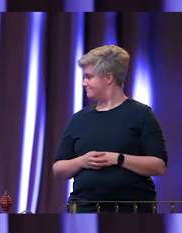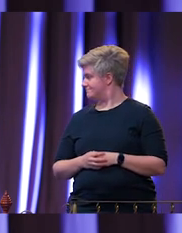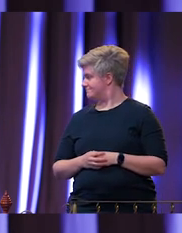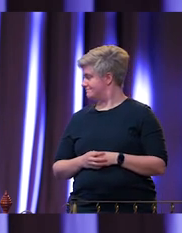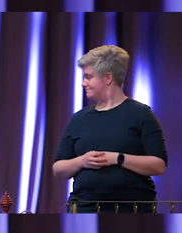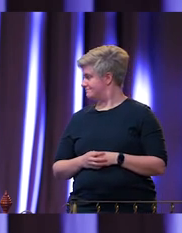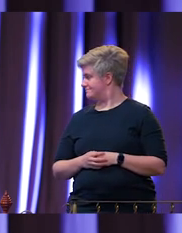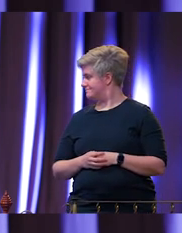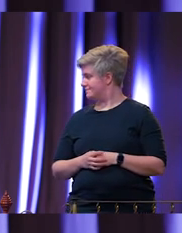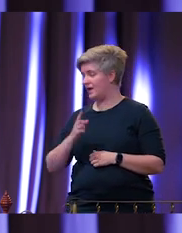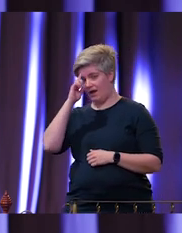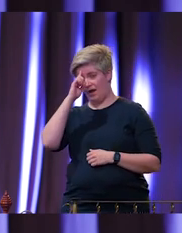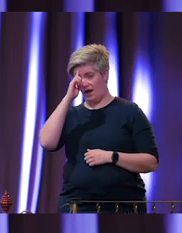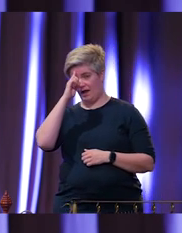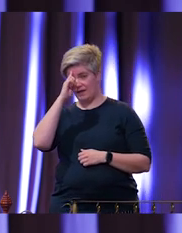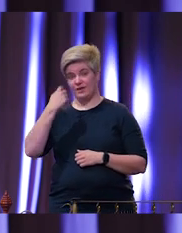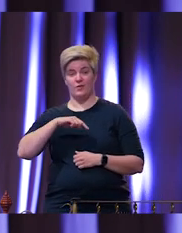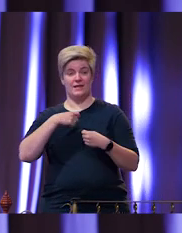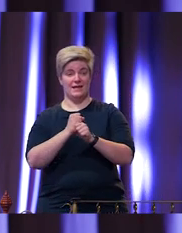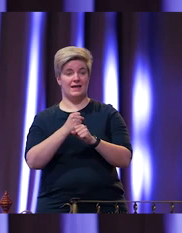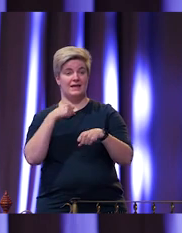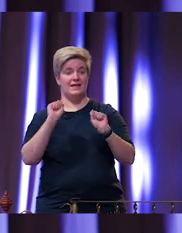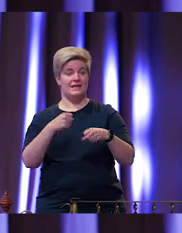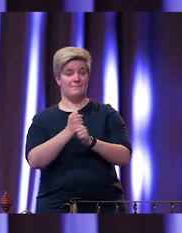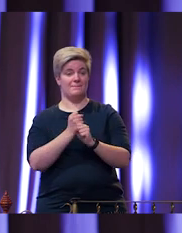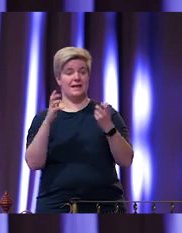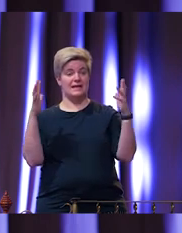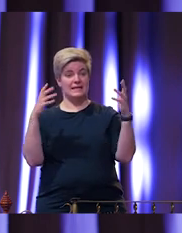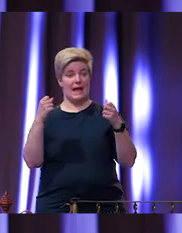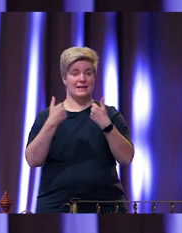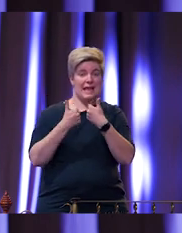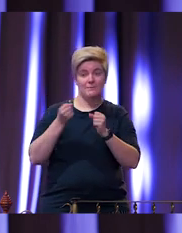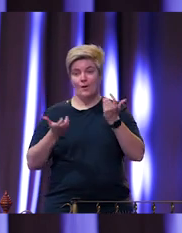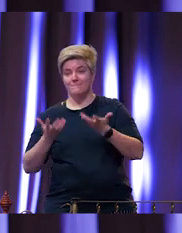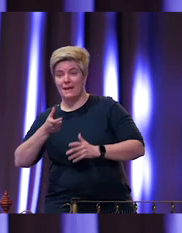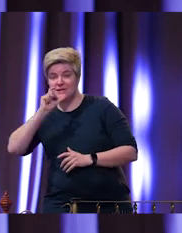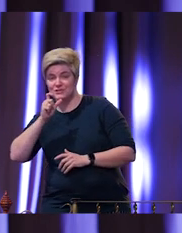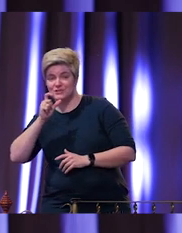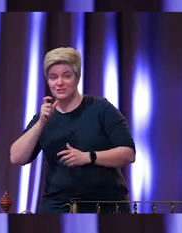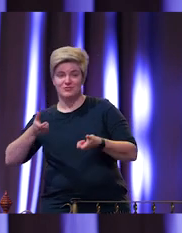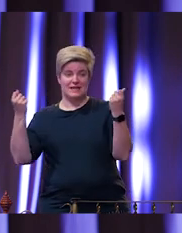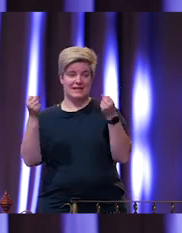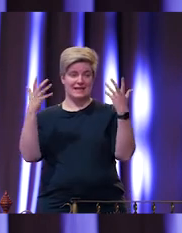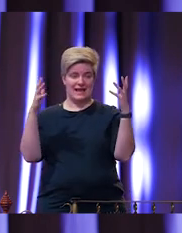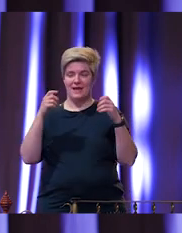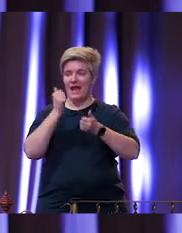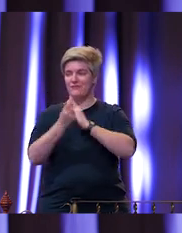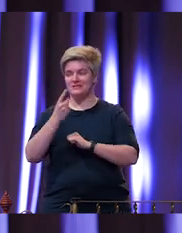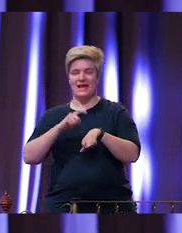I think we can either make it a clapping game, which I think is good, or maybe a drinking game. Every time we hear GenOp, everybody take a sip.